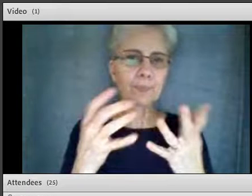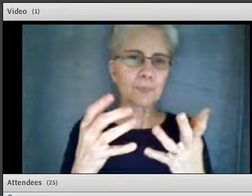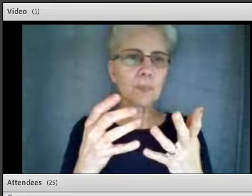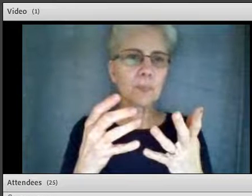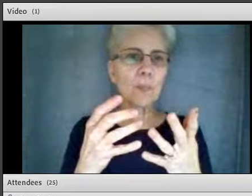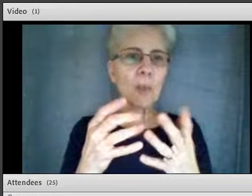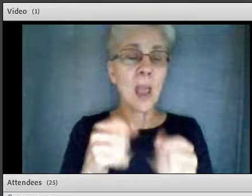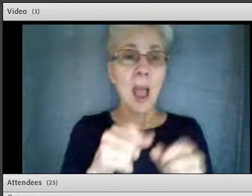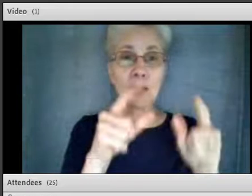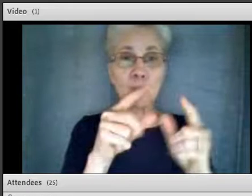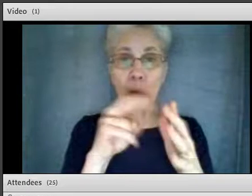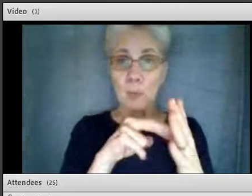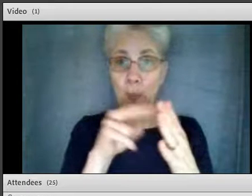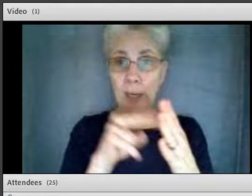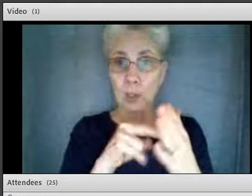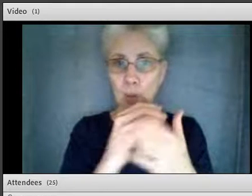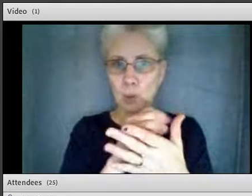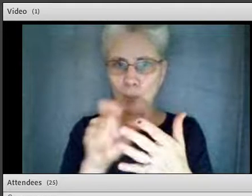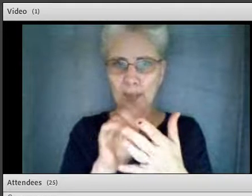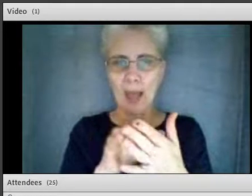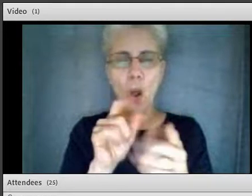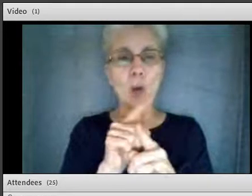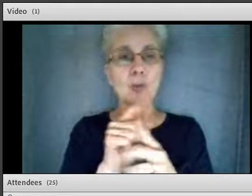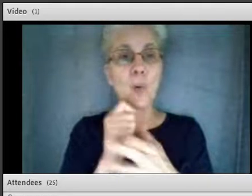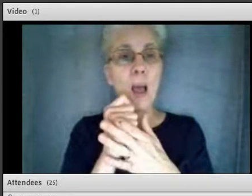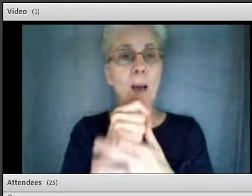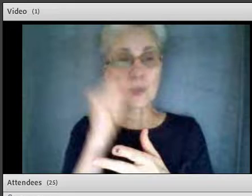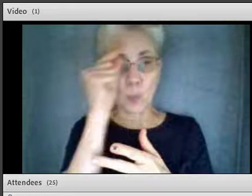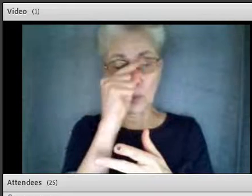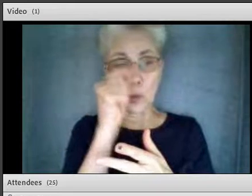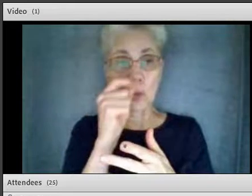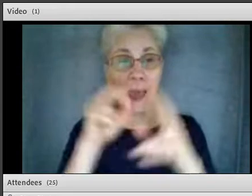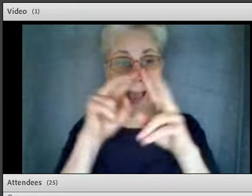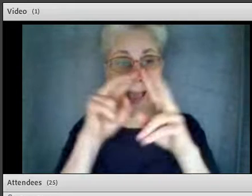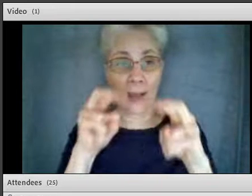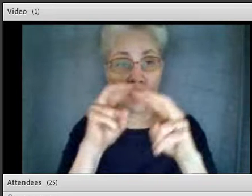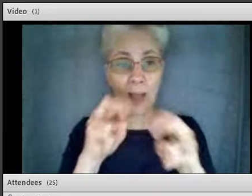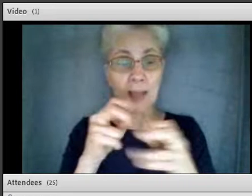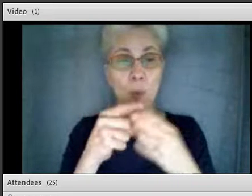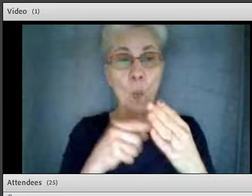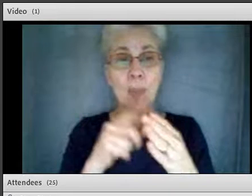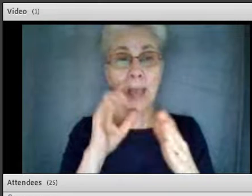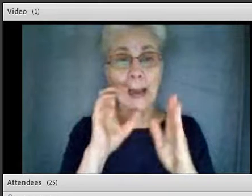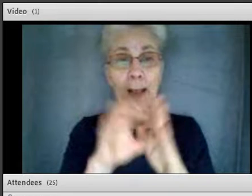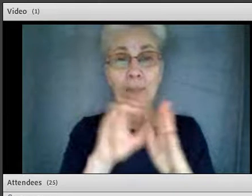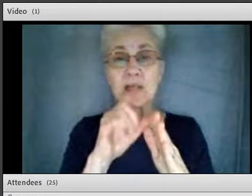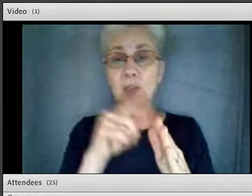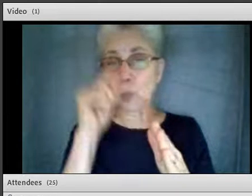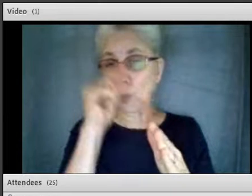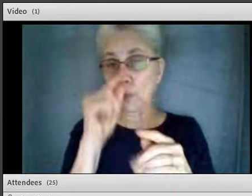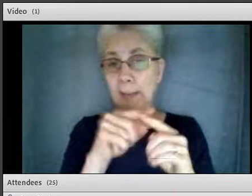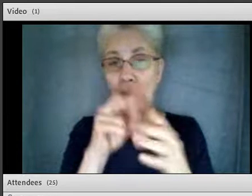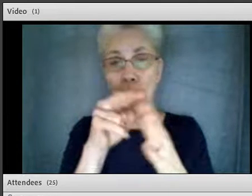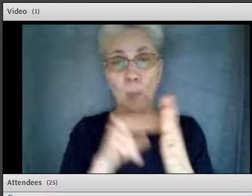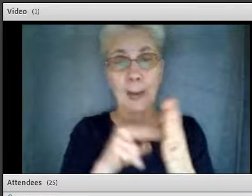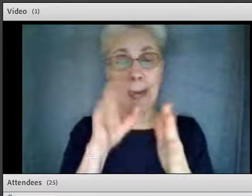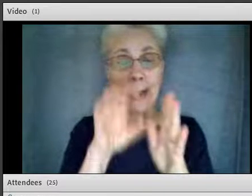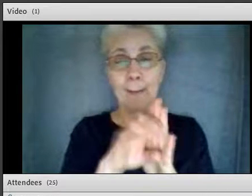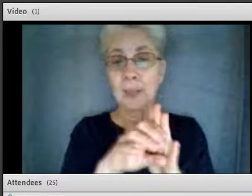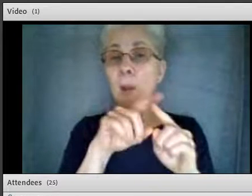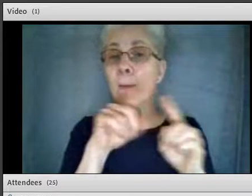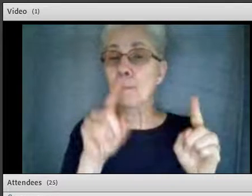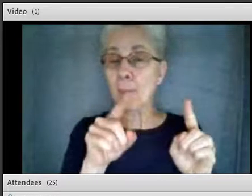also helps with Google because they can analyze what that image is, because Google can't read an image. Heading, your tags